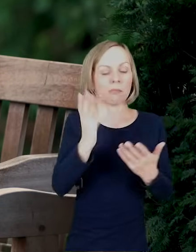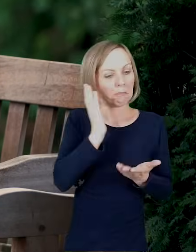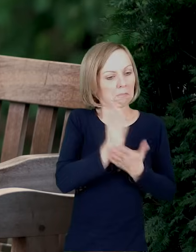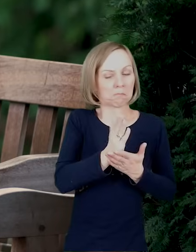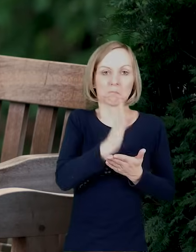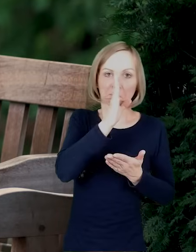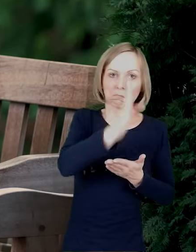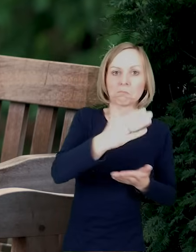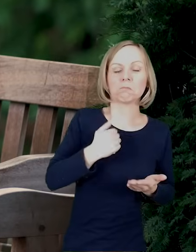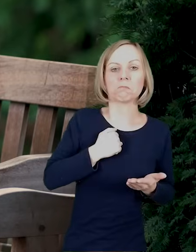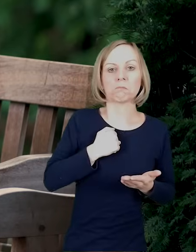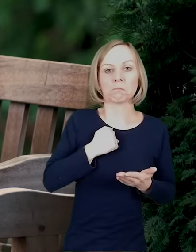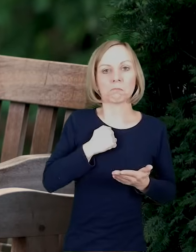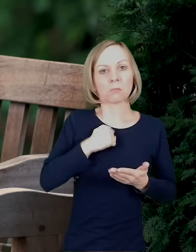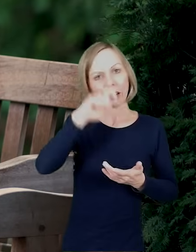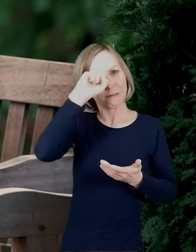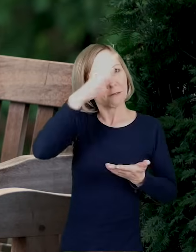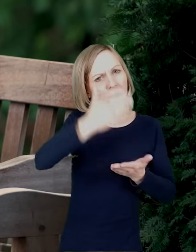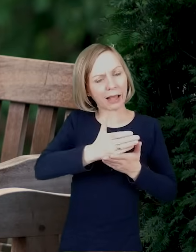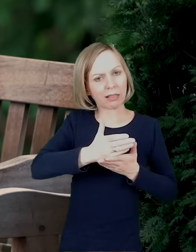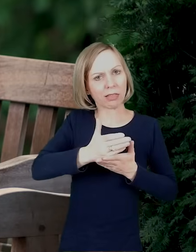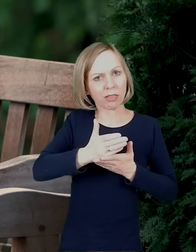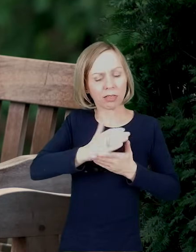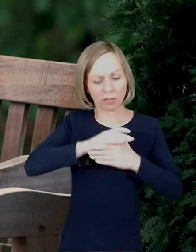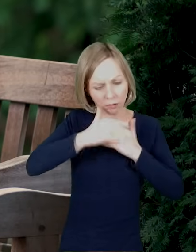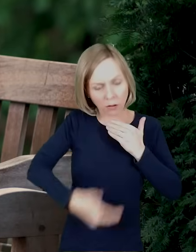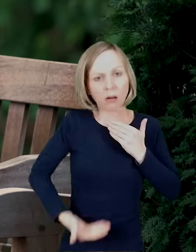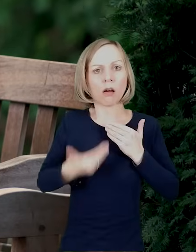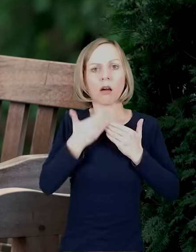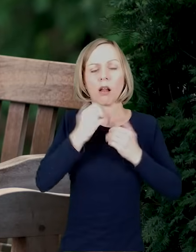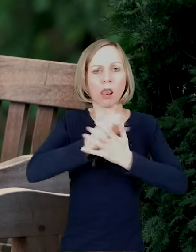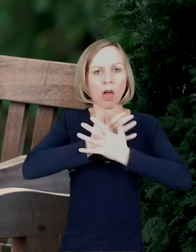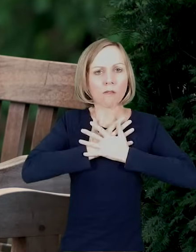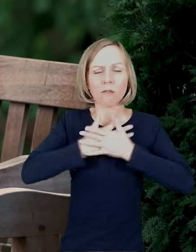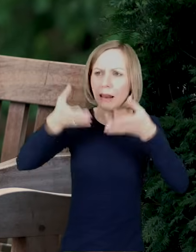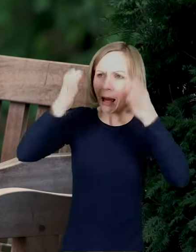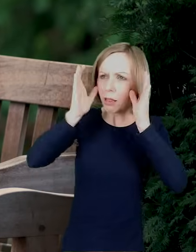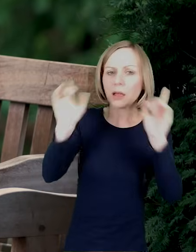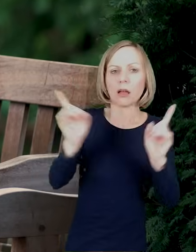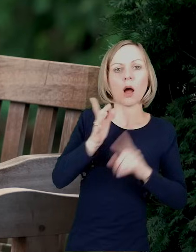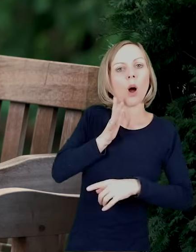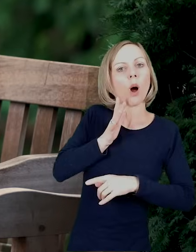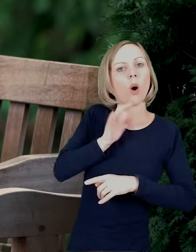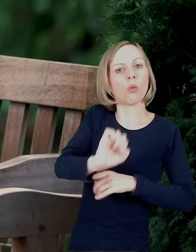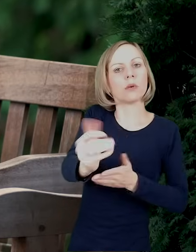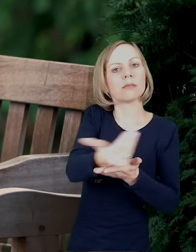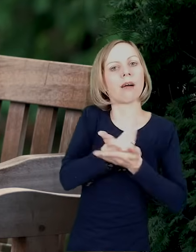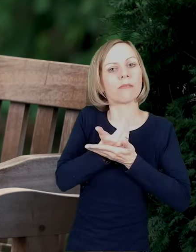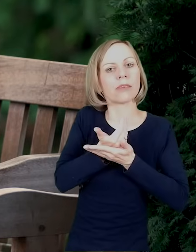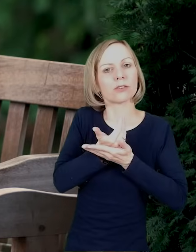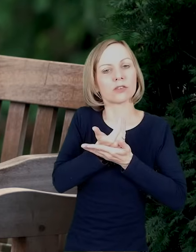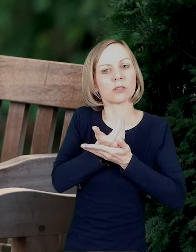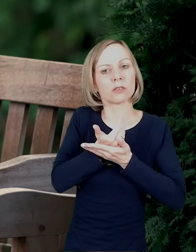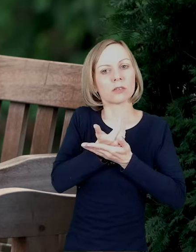to the day, let us be sober and put on the breastplate of faith and love, and for a helmet, the hope